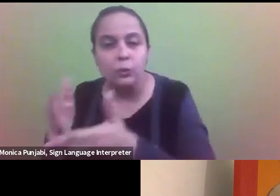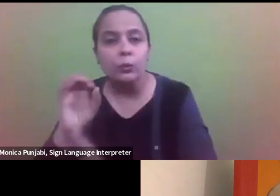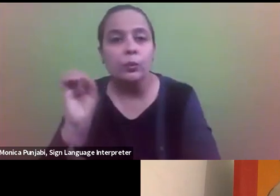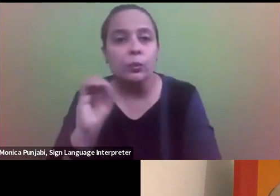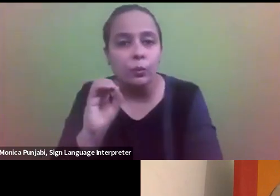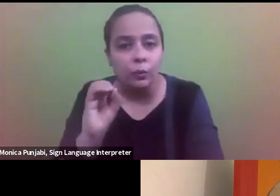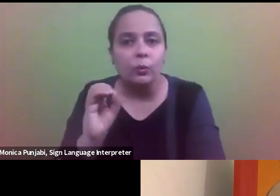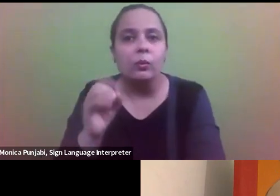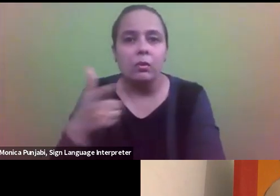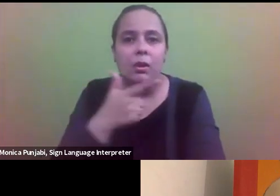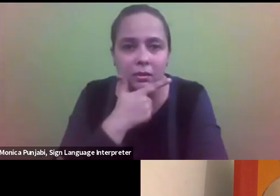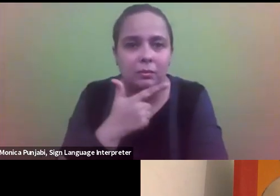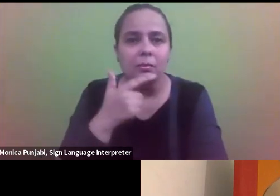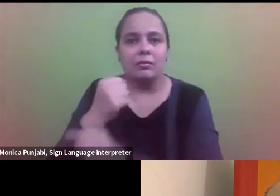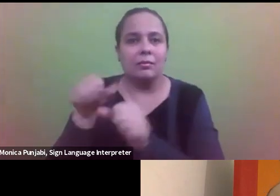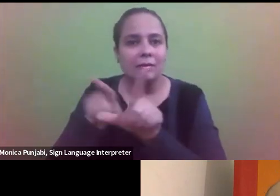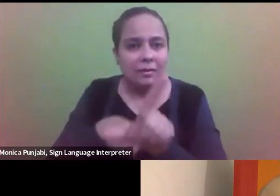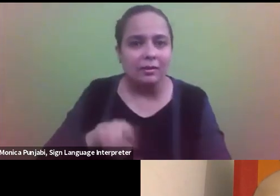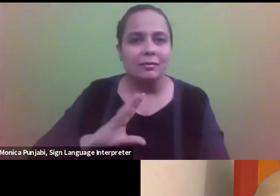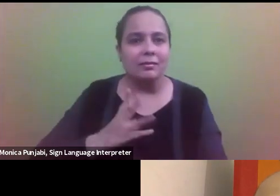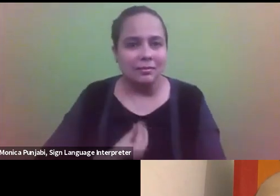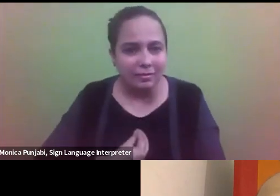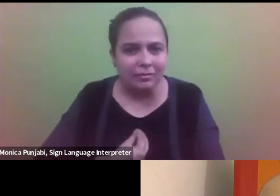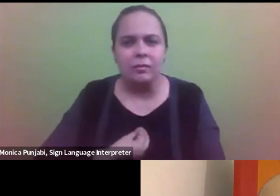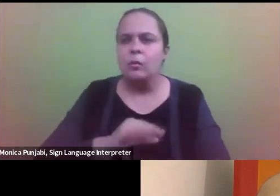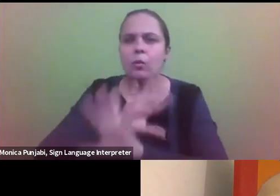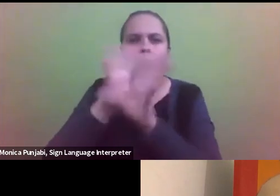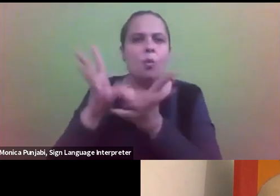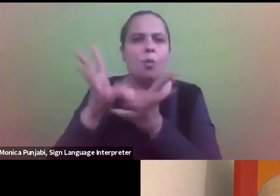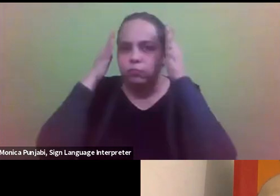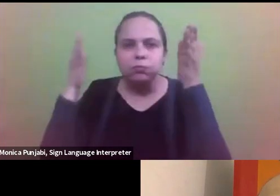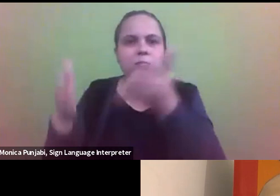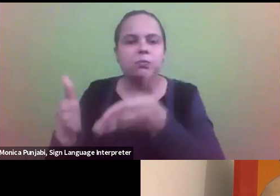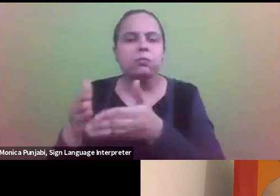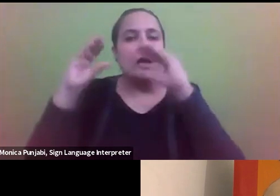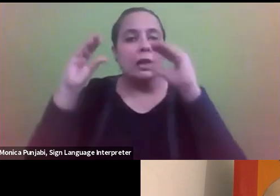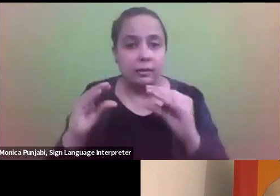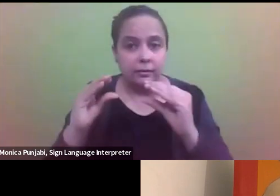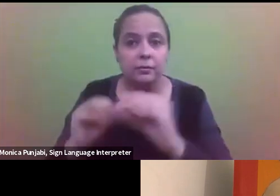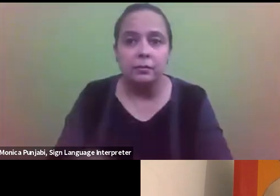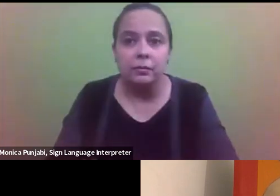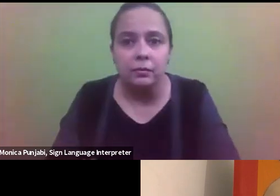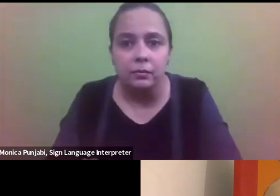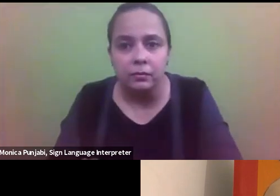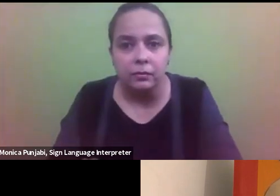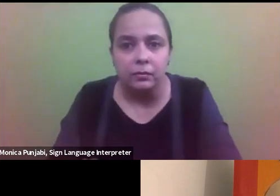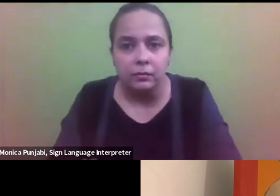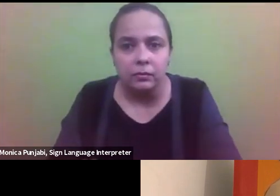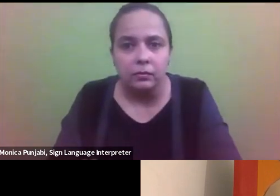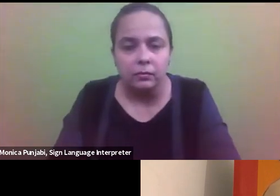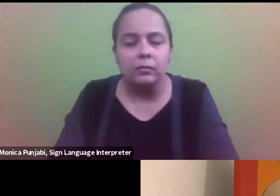this was echoed by 8 other amazing friends and acquaintances whom I met in these 14 years, and I'm fortunate that we decided to create a support